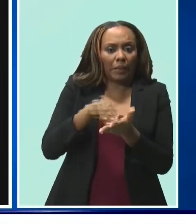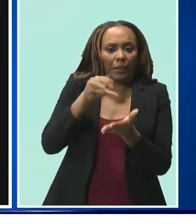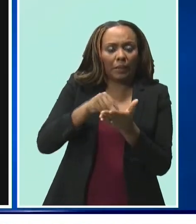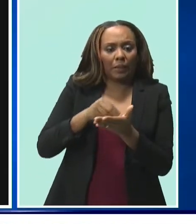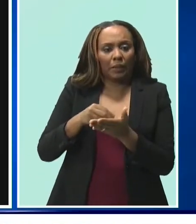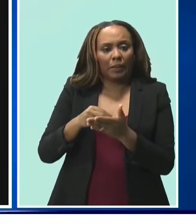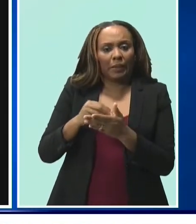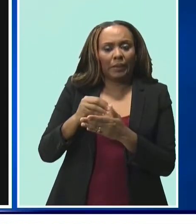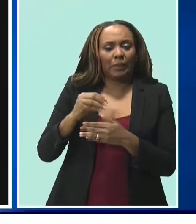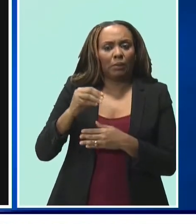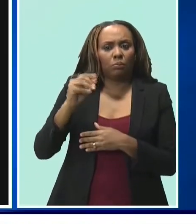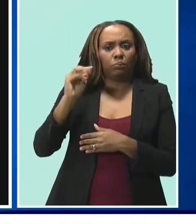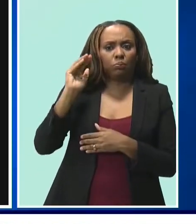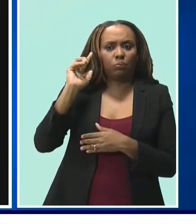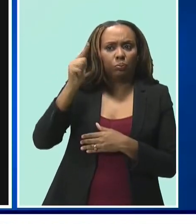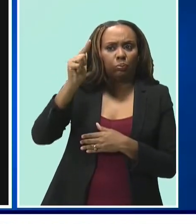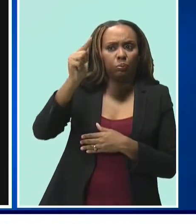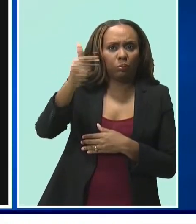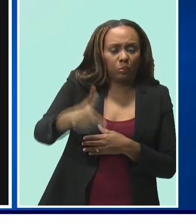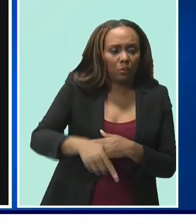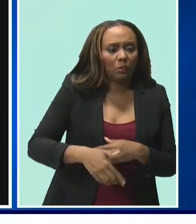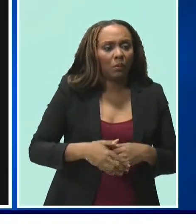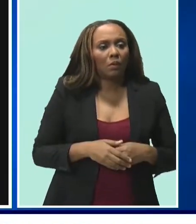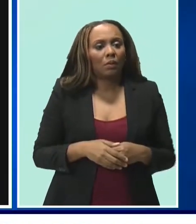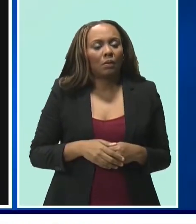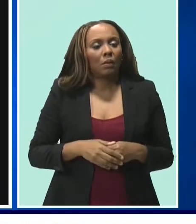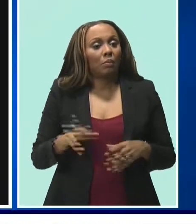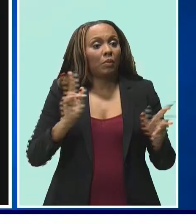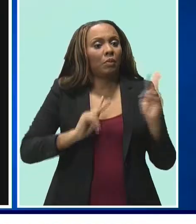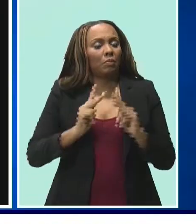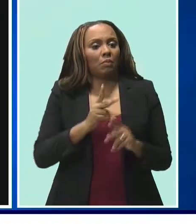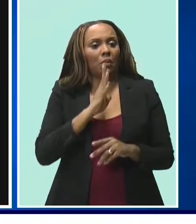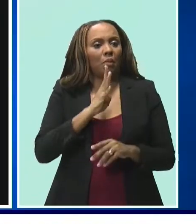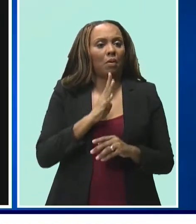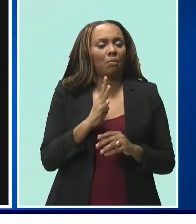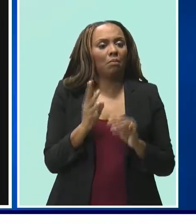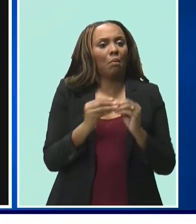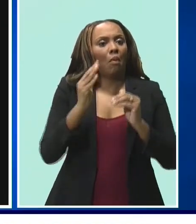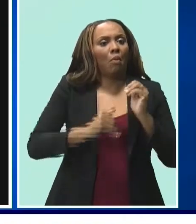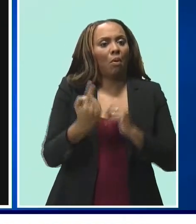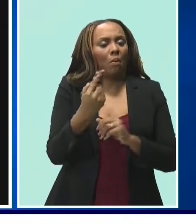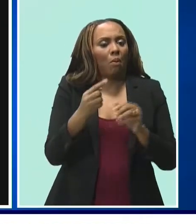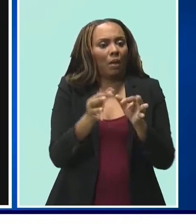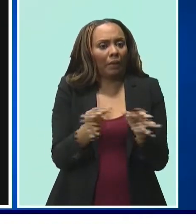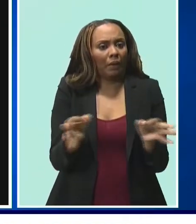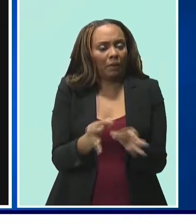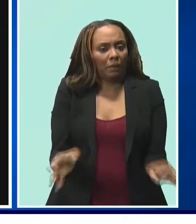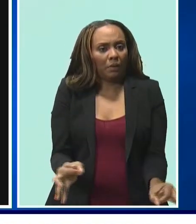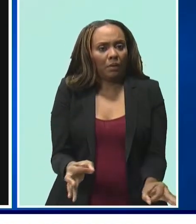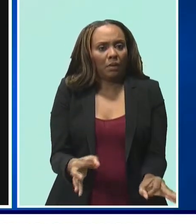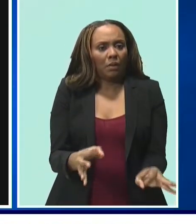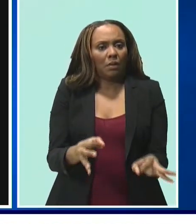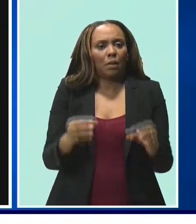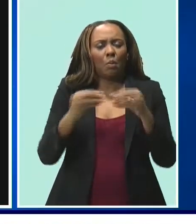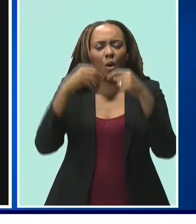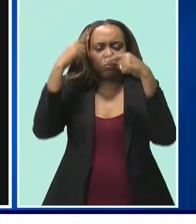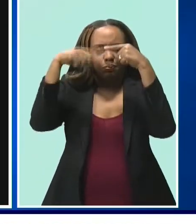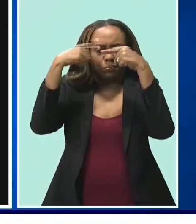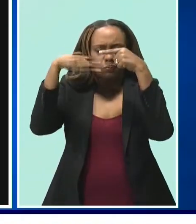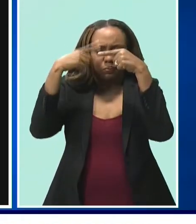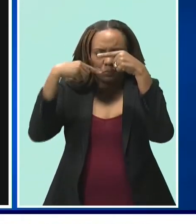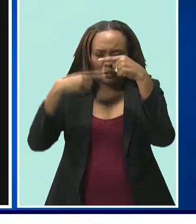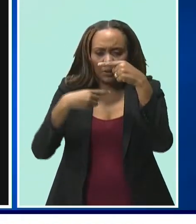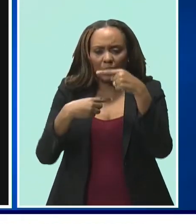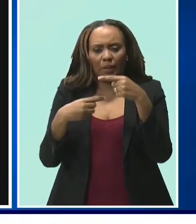I understand that bilinguals tend to be more creative thinkers, show greater reasoning and problem-solving skills than those who speak